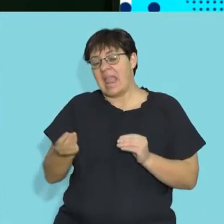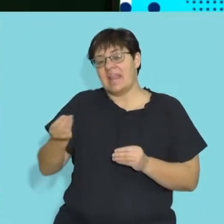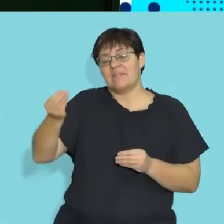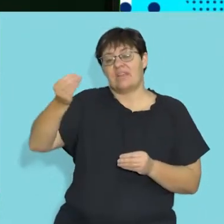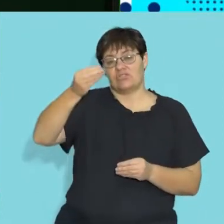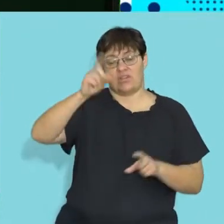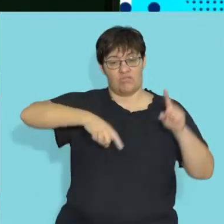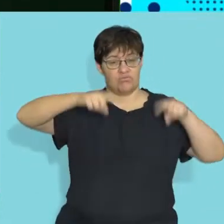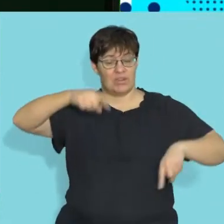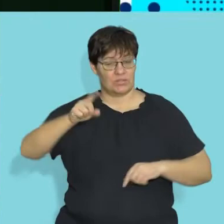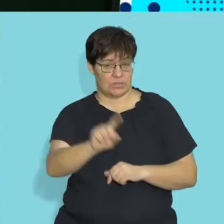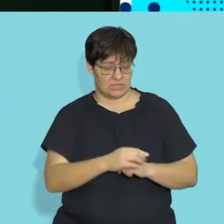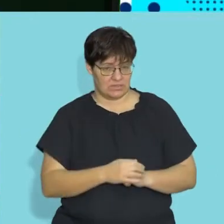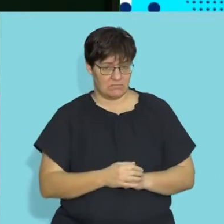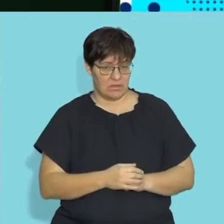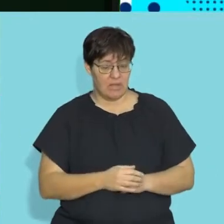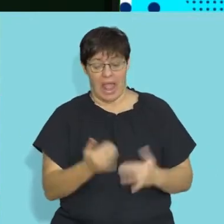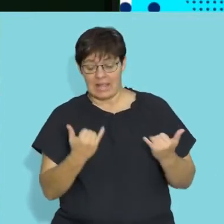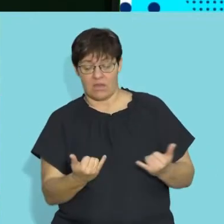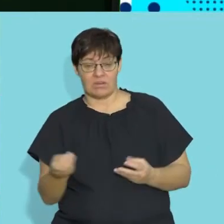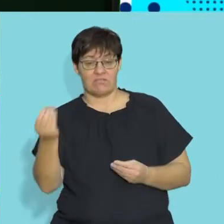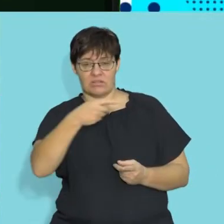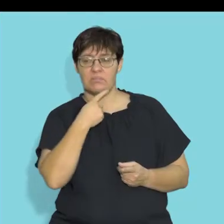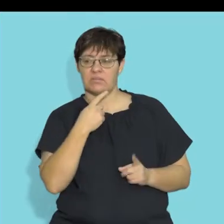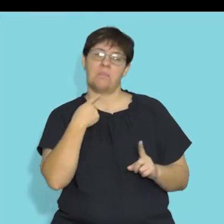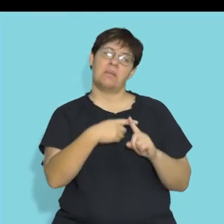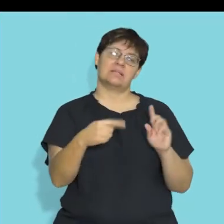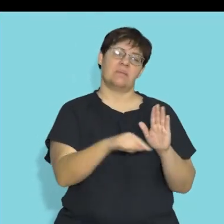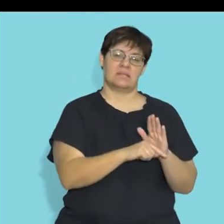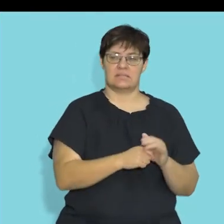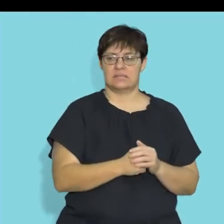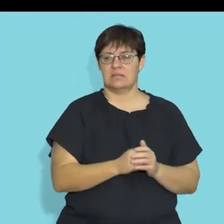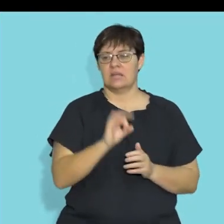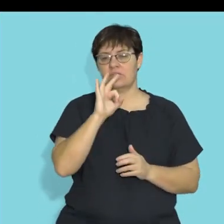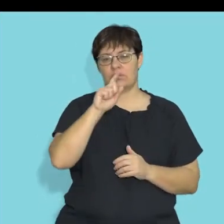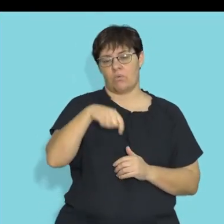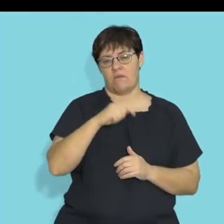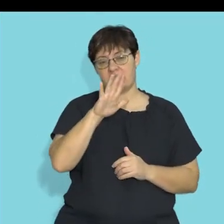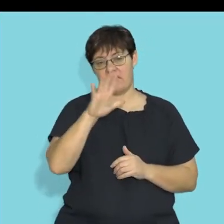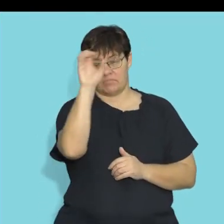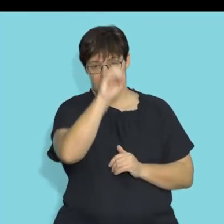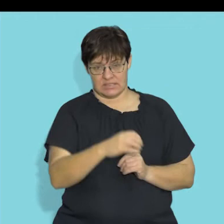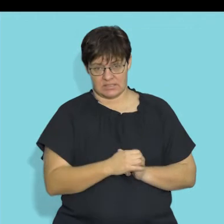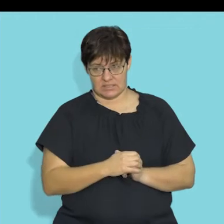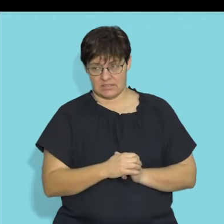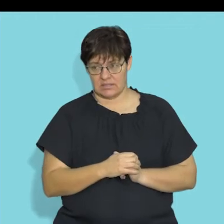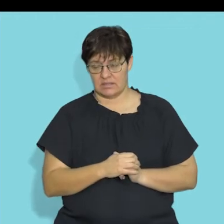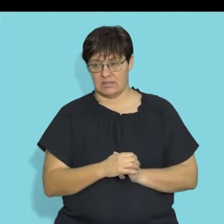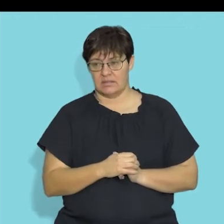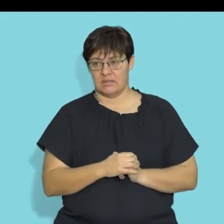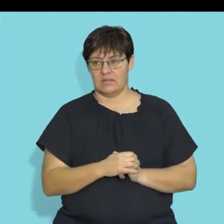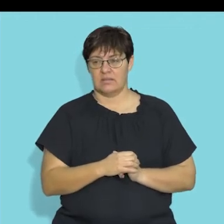the inflation rate. So if we take the current inflation rate, which is at about plus minus